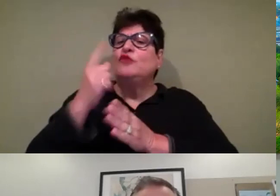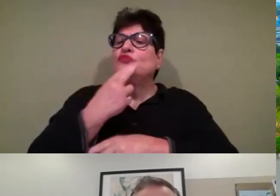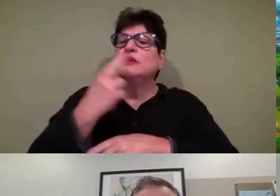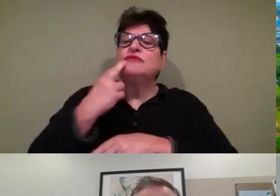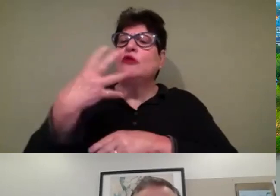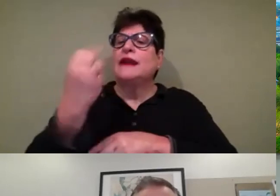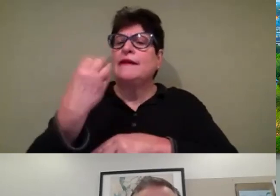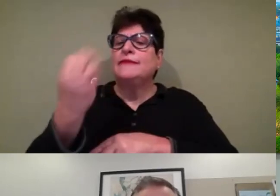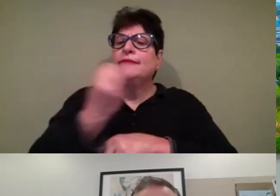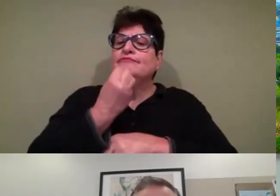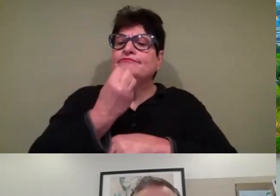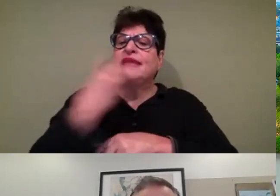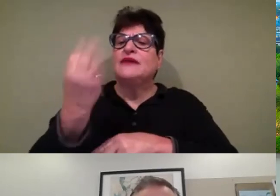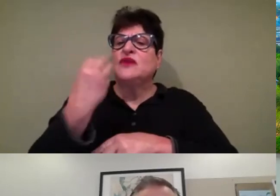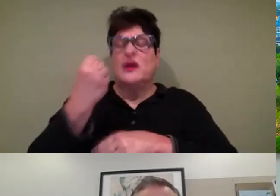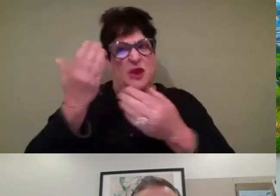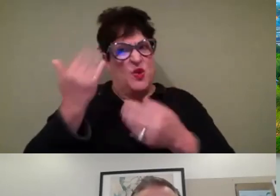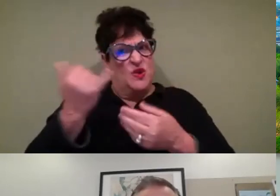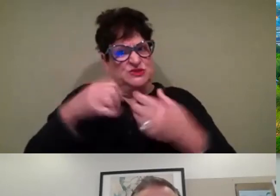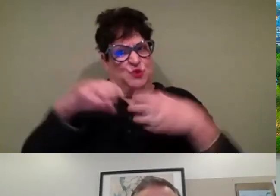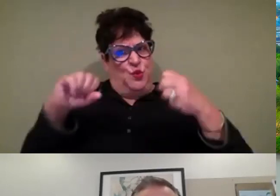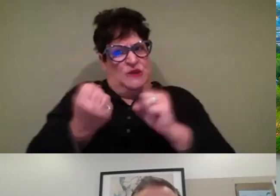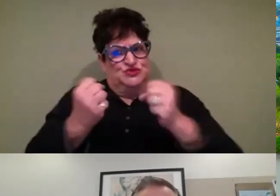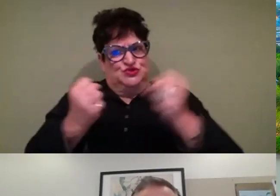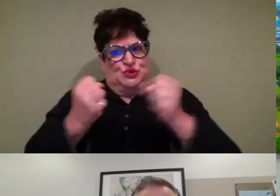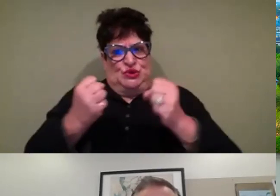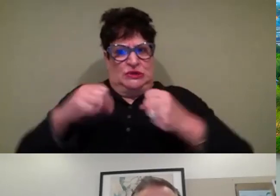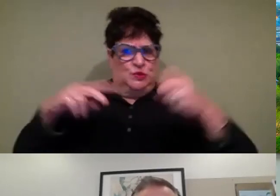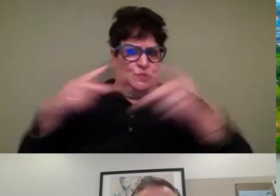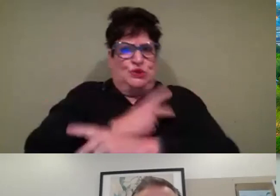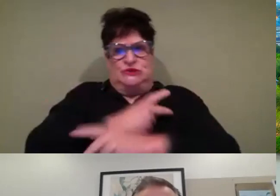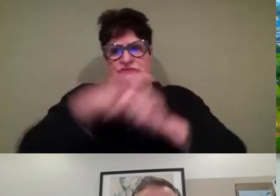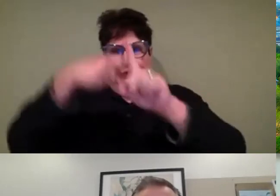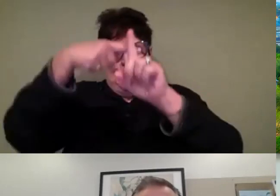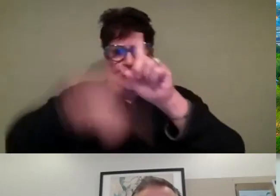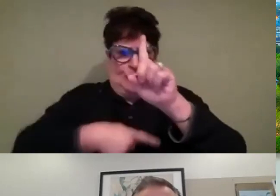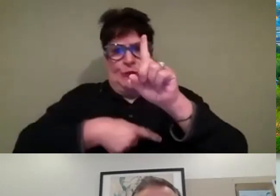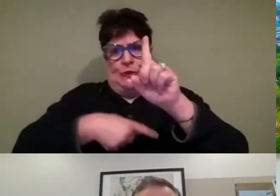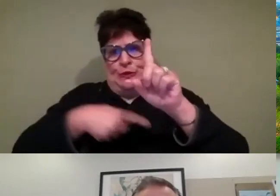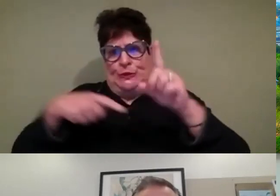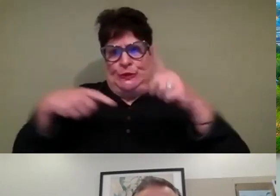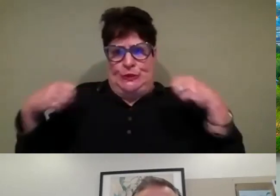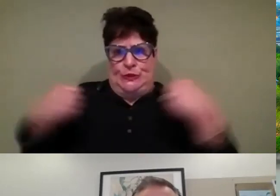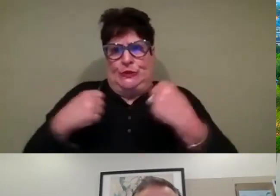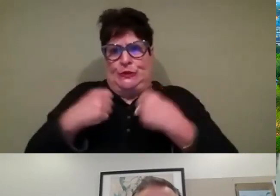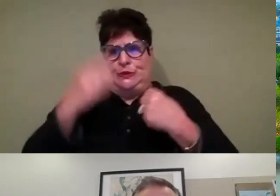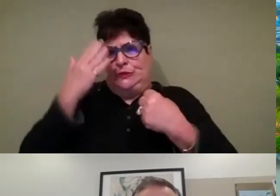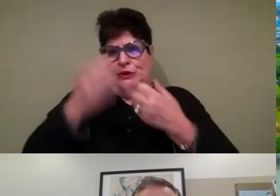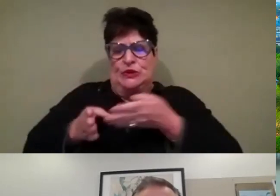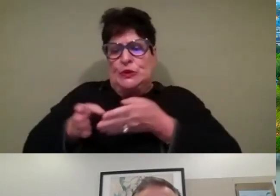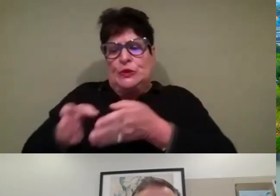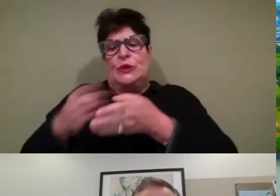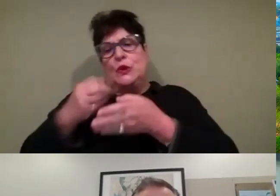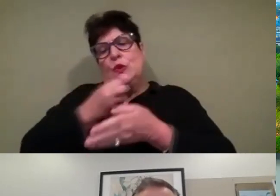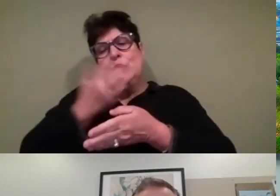to share as the weather gets colder? Obviously, a lot of restaurants have taken up a fair amount of sidewalk and street space during the warmer months. But